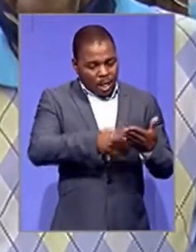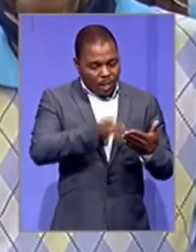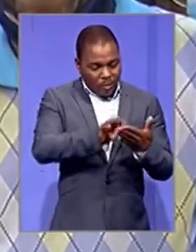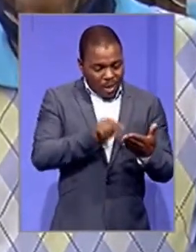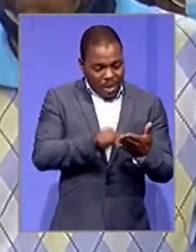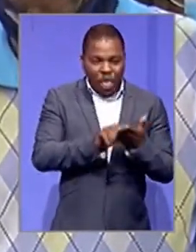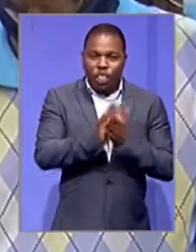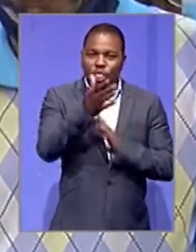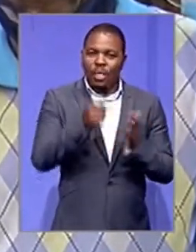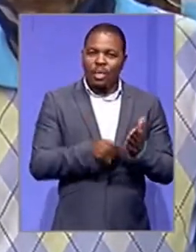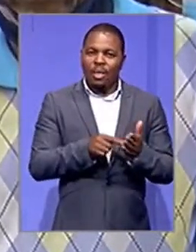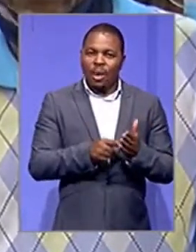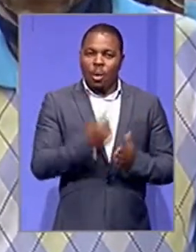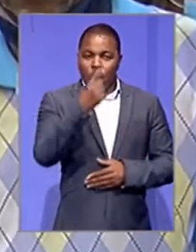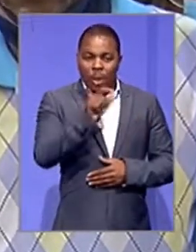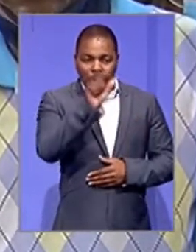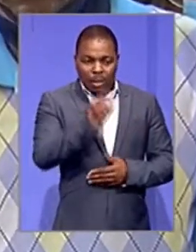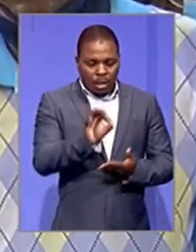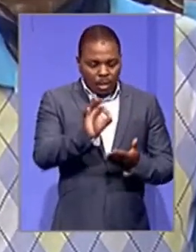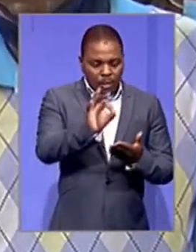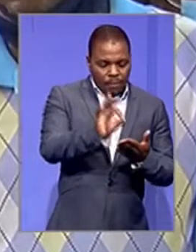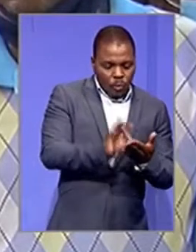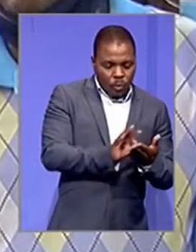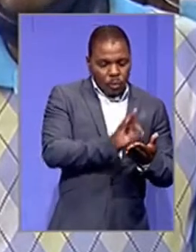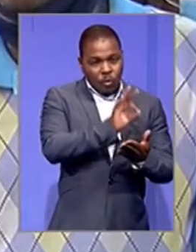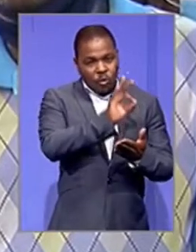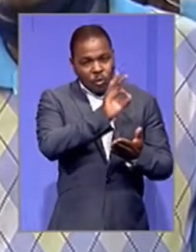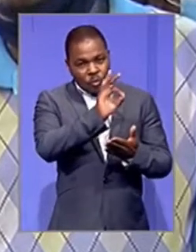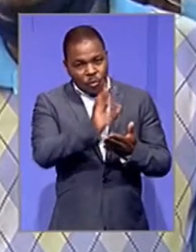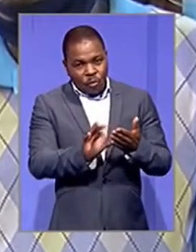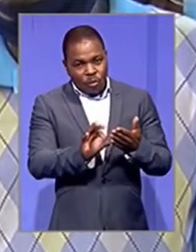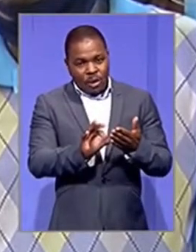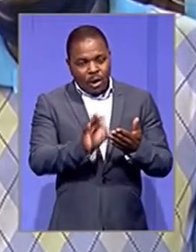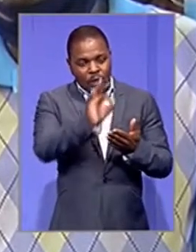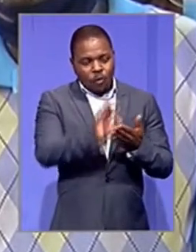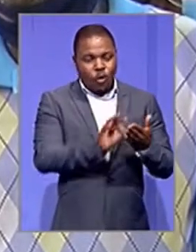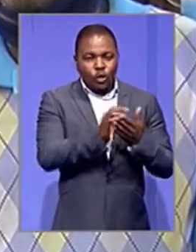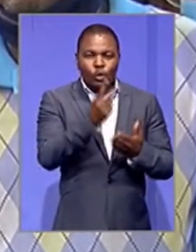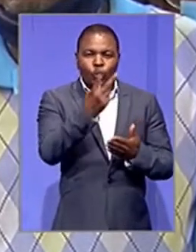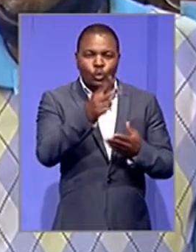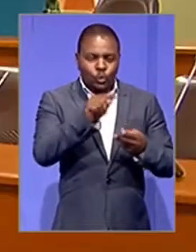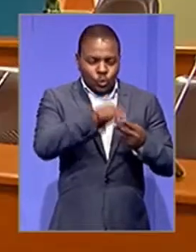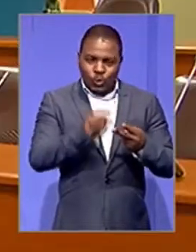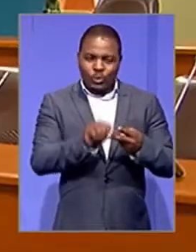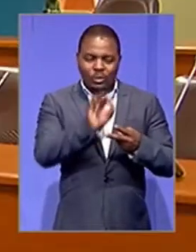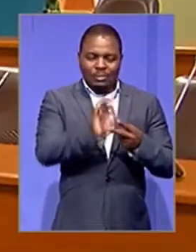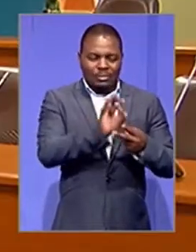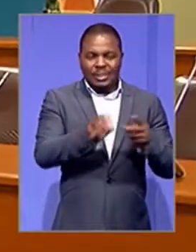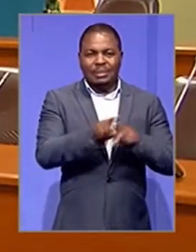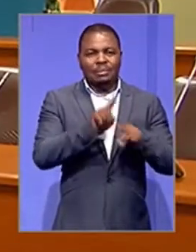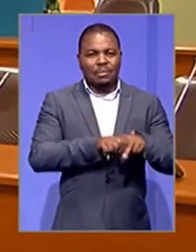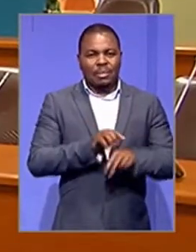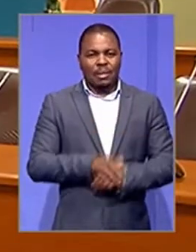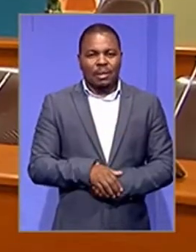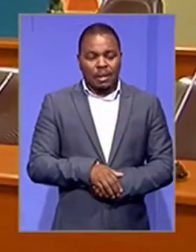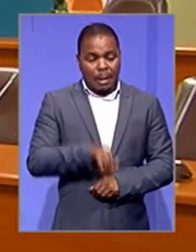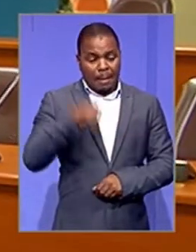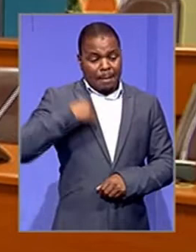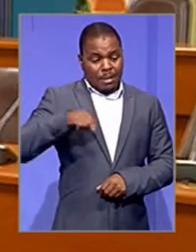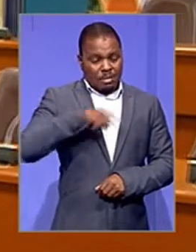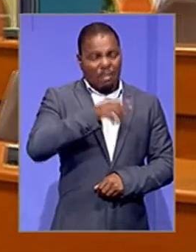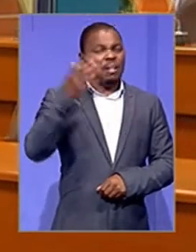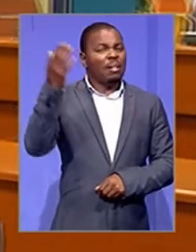o mong o rile a re ke re ke a thika mola gore ke a kgetha batho ba babedi ka nako e tee. Masepala wa Modimo le Mogopong o be wa